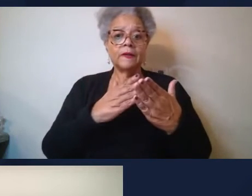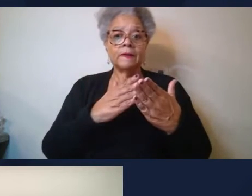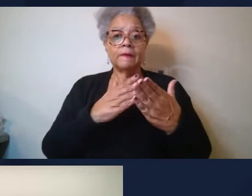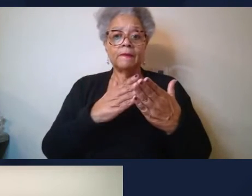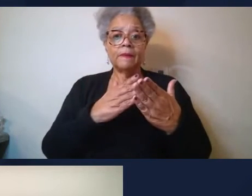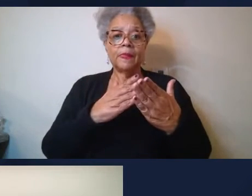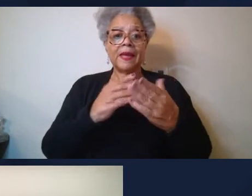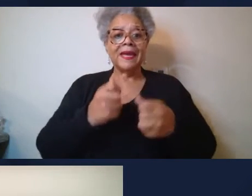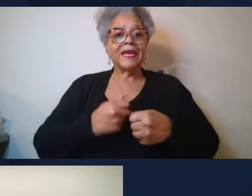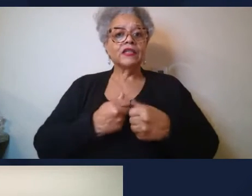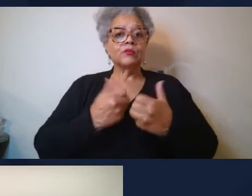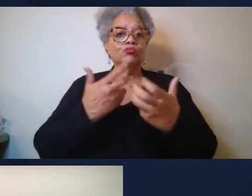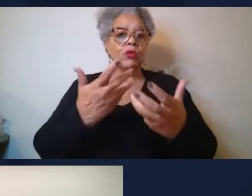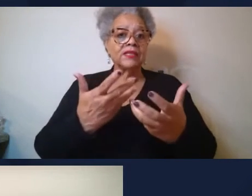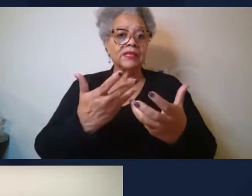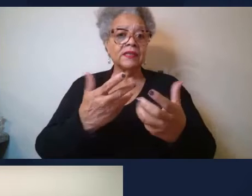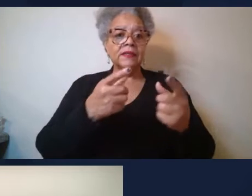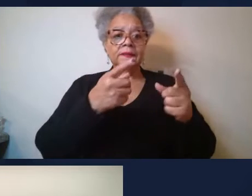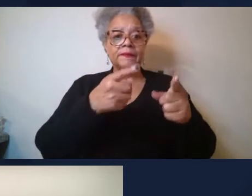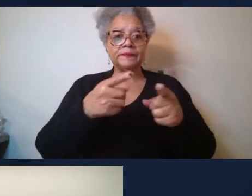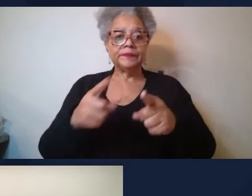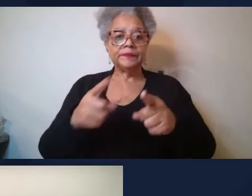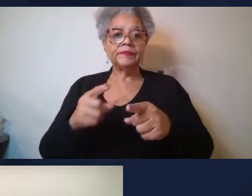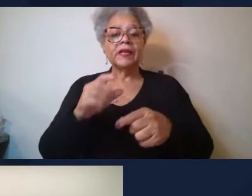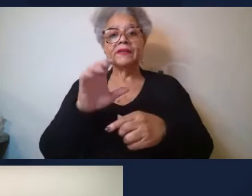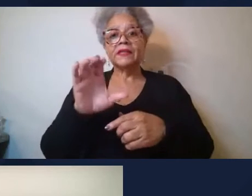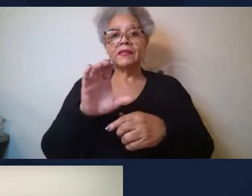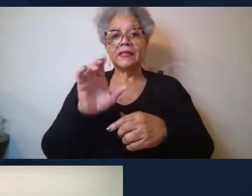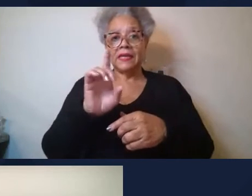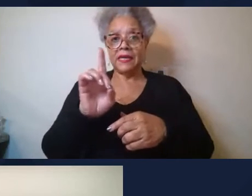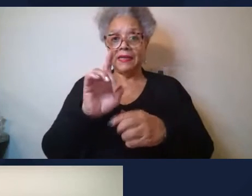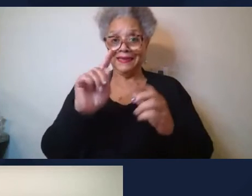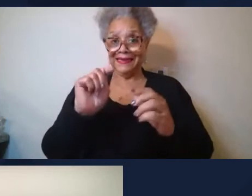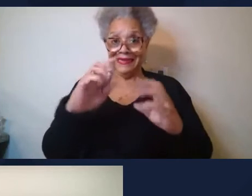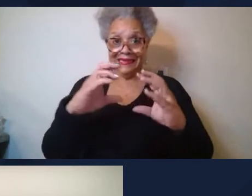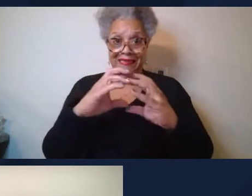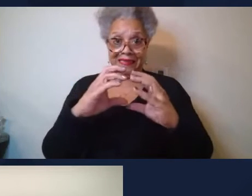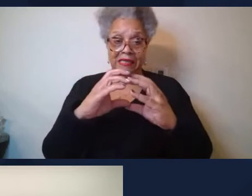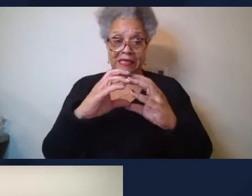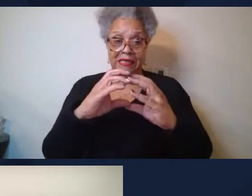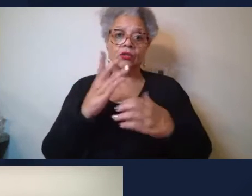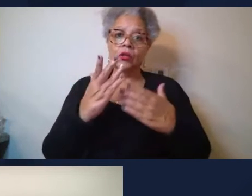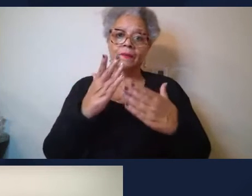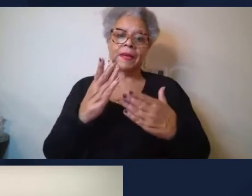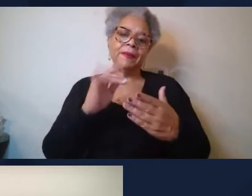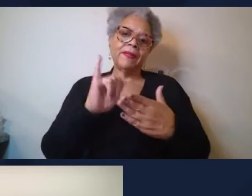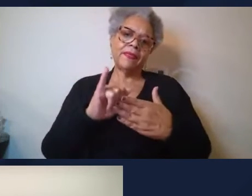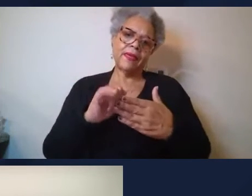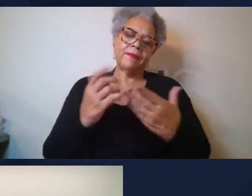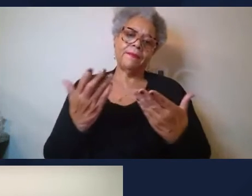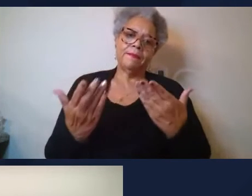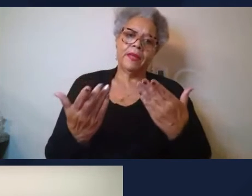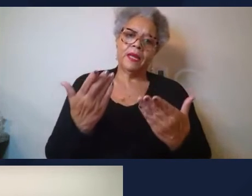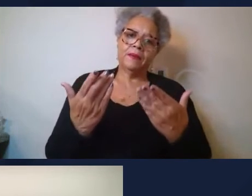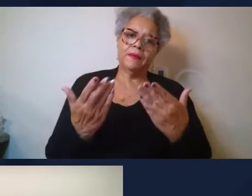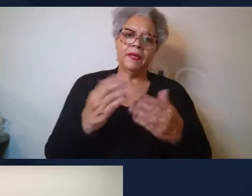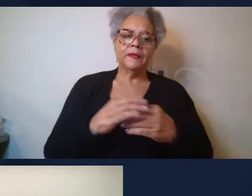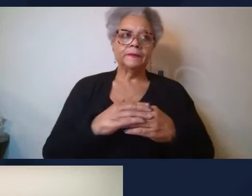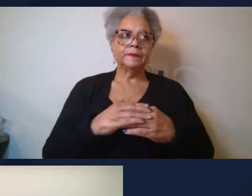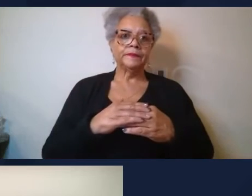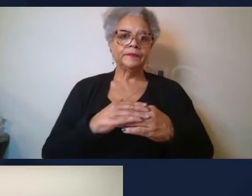expressing the antigen to CDAT cells, right? So it could be that there could be other